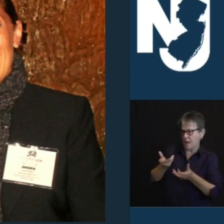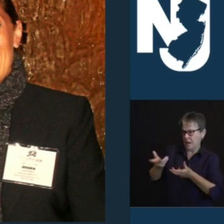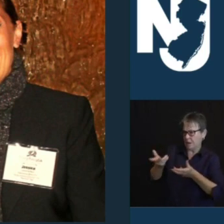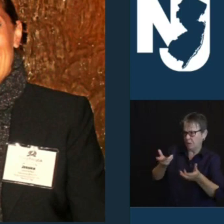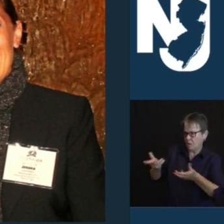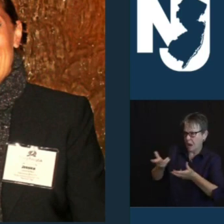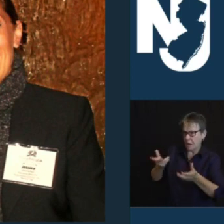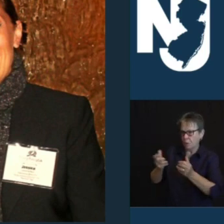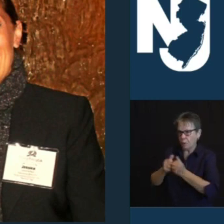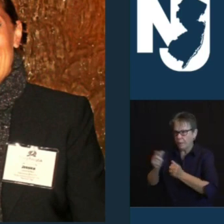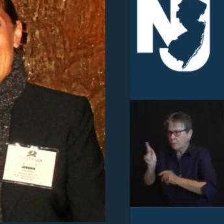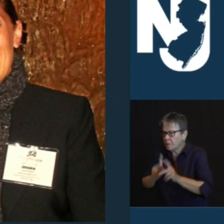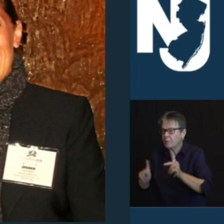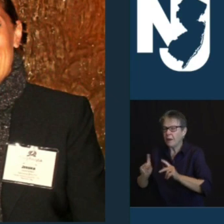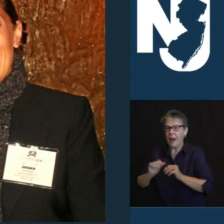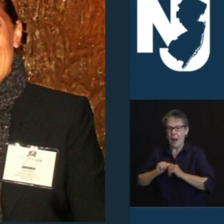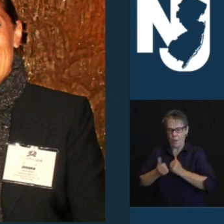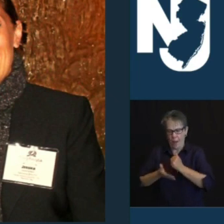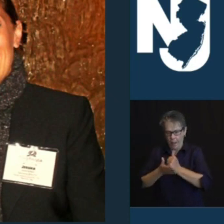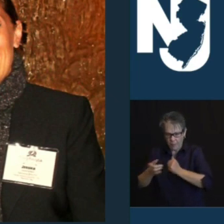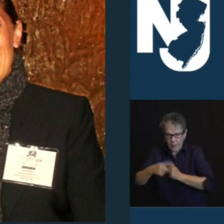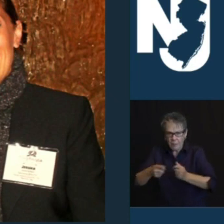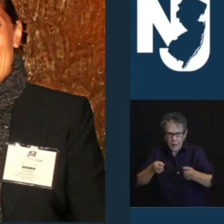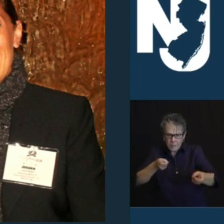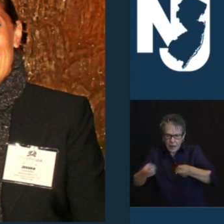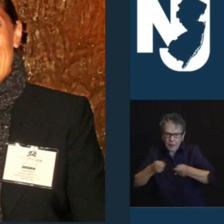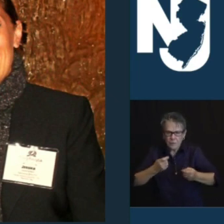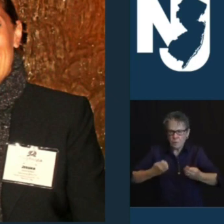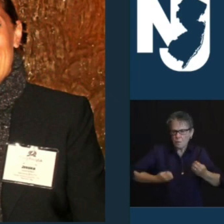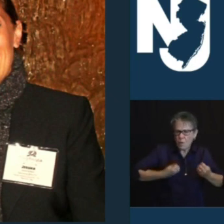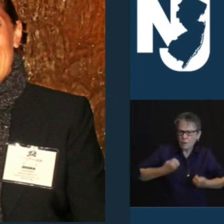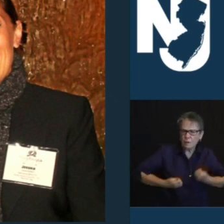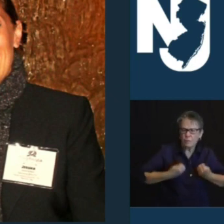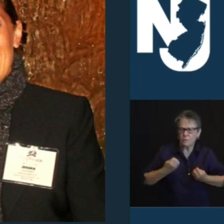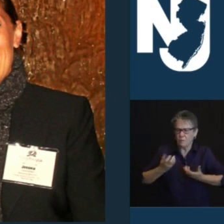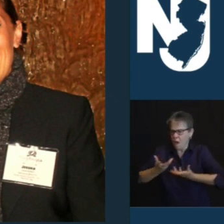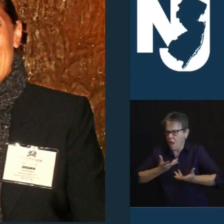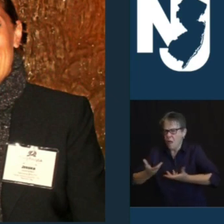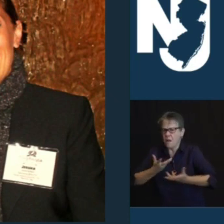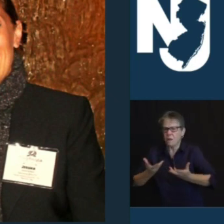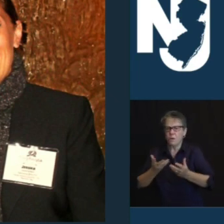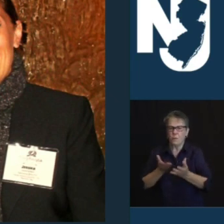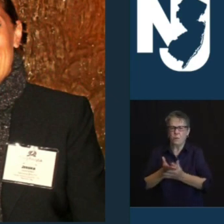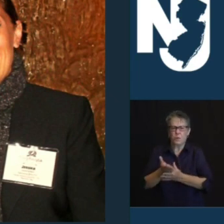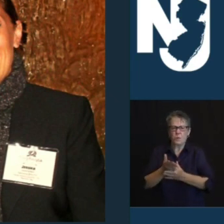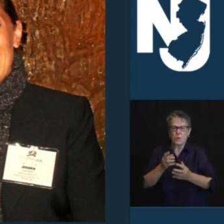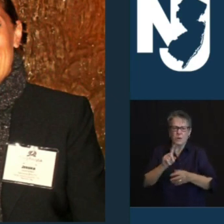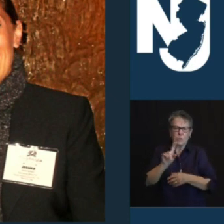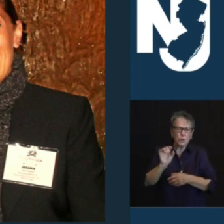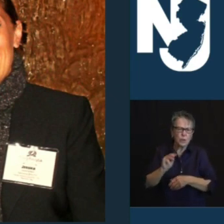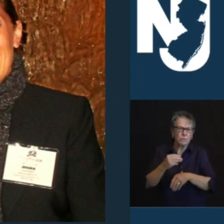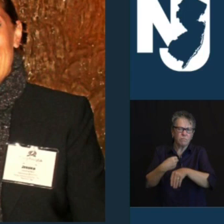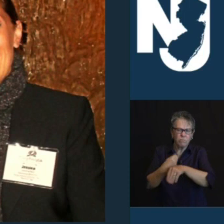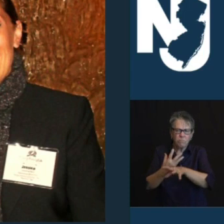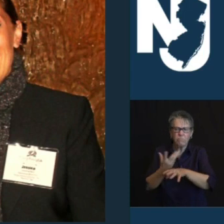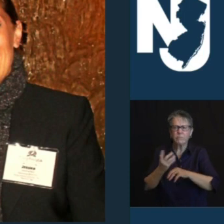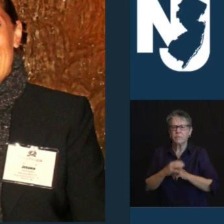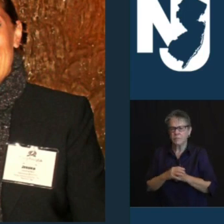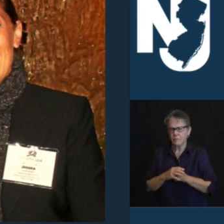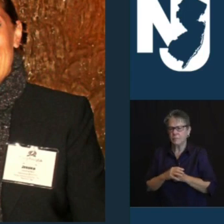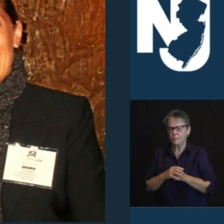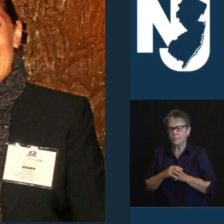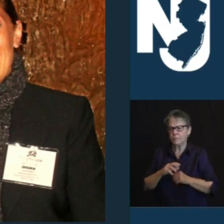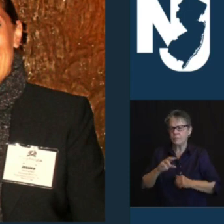emotions, as well as family supports. Campfire NJ's executive director, right there, Jessica Nitty, who I had the great honor of speaking